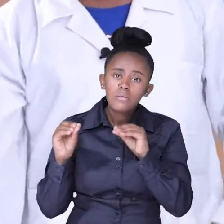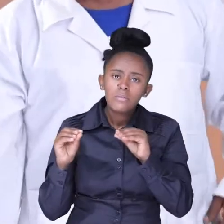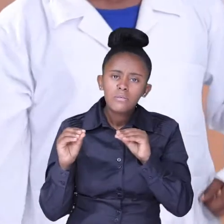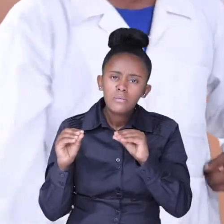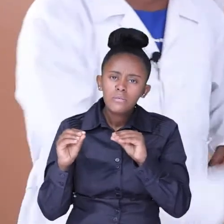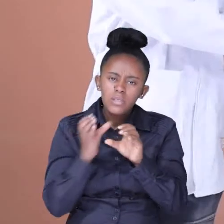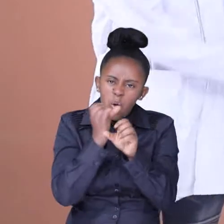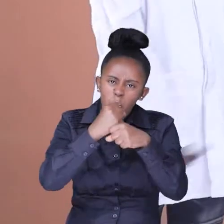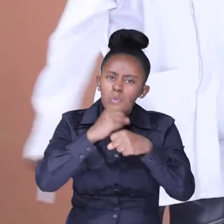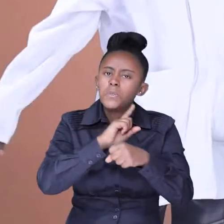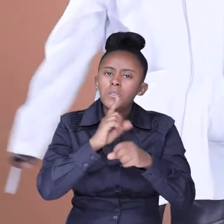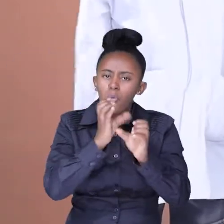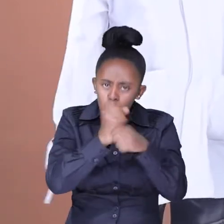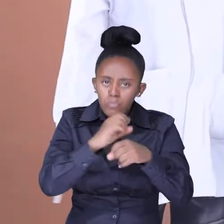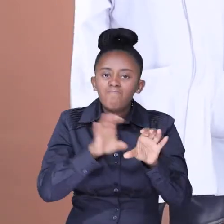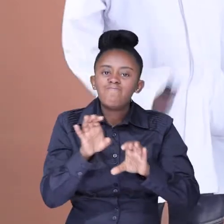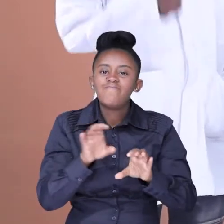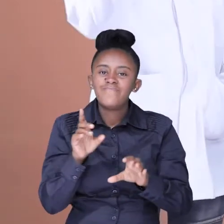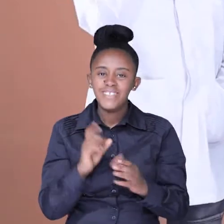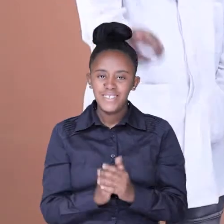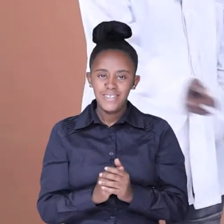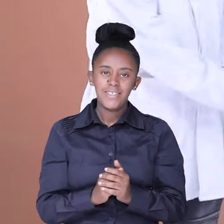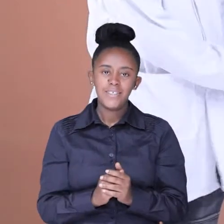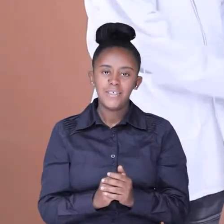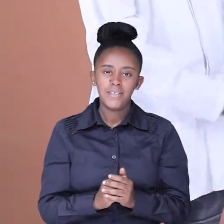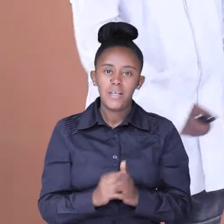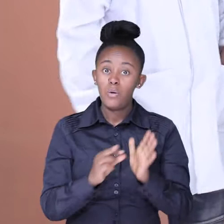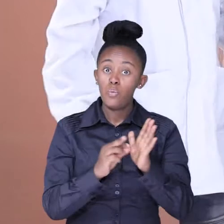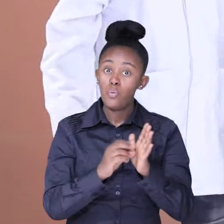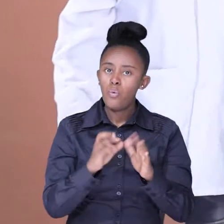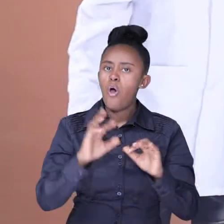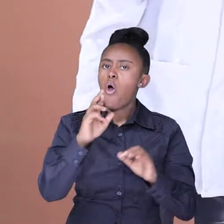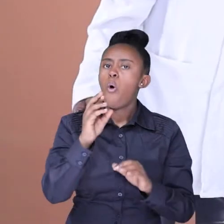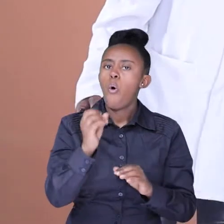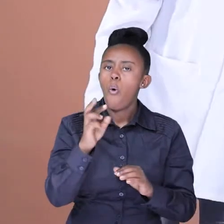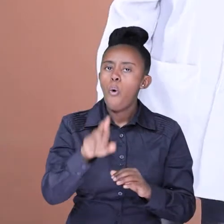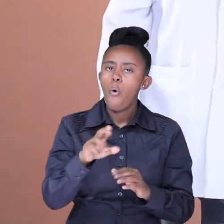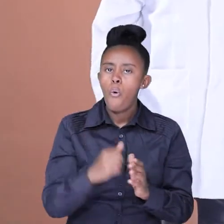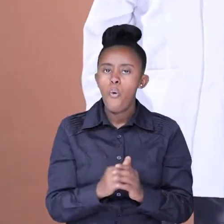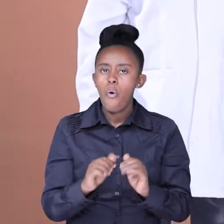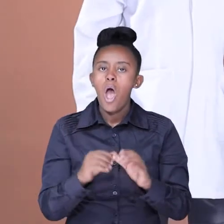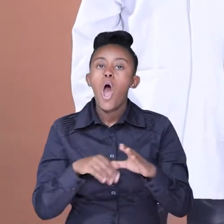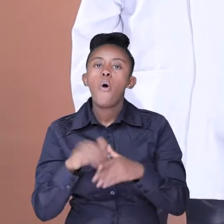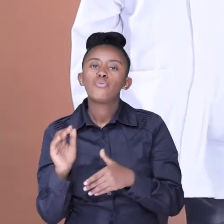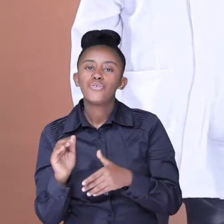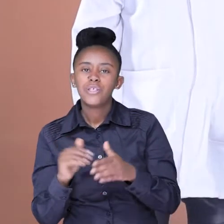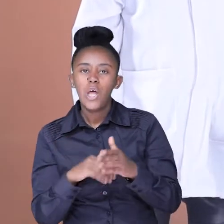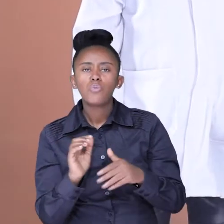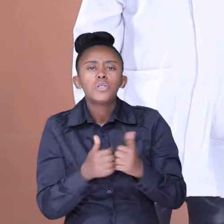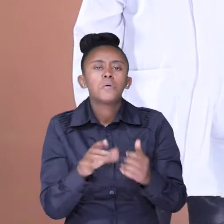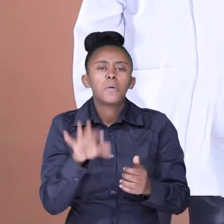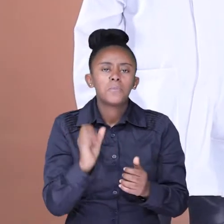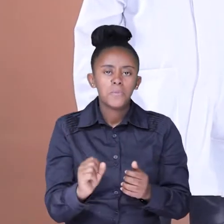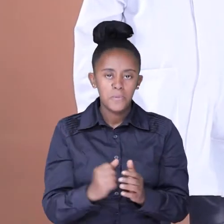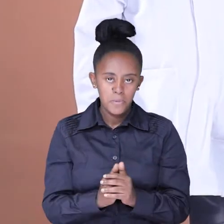can you conclude from this? Can you tell me the rule? How do we get the output?